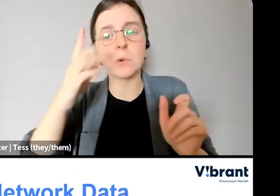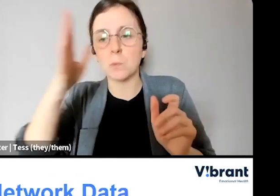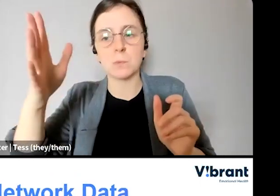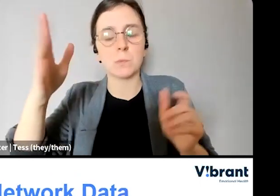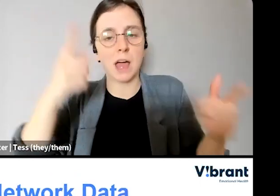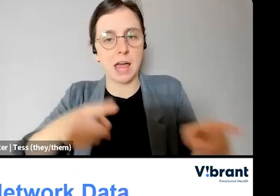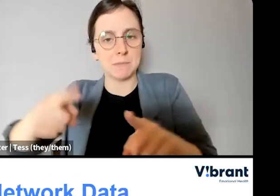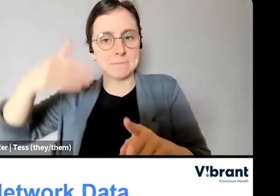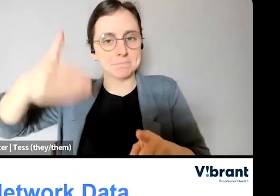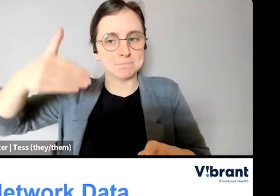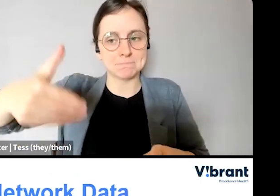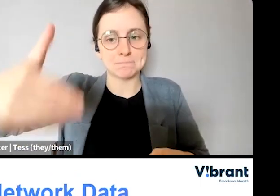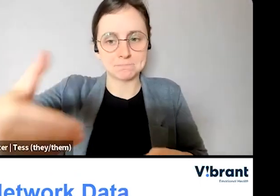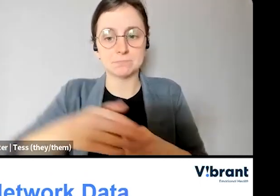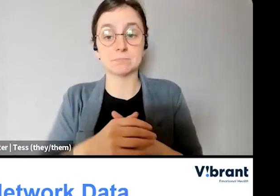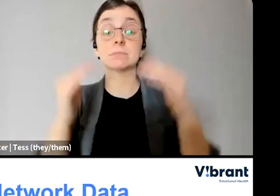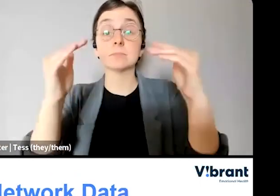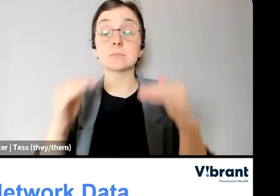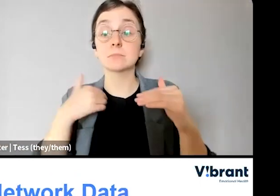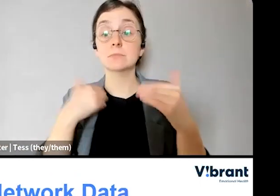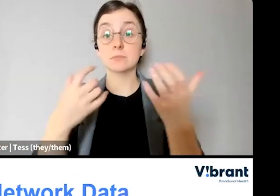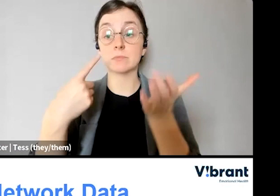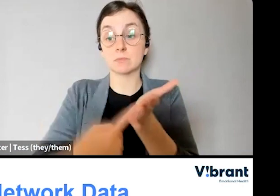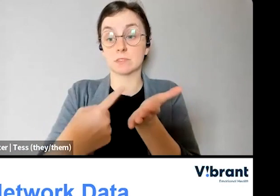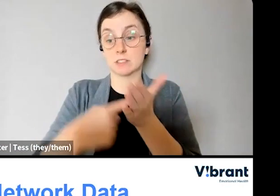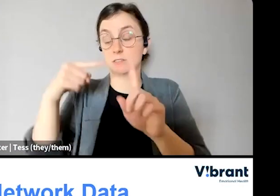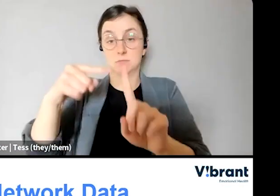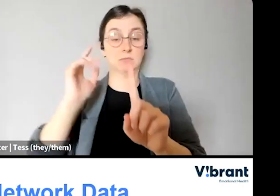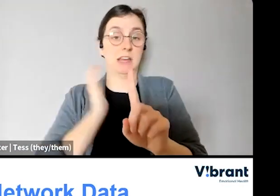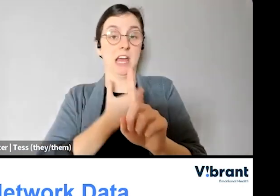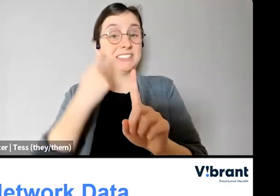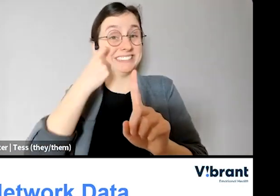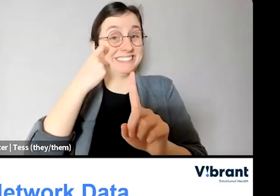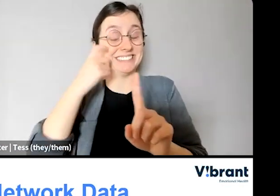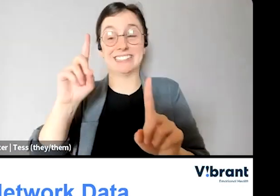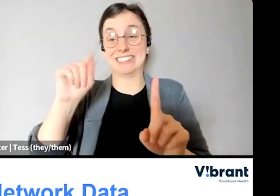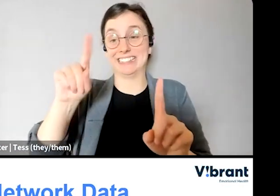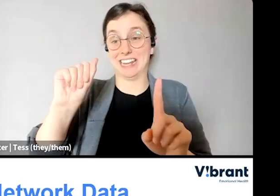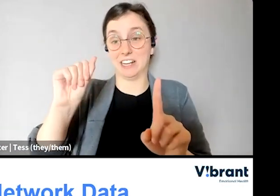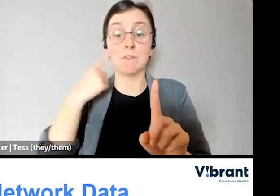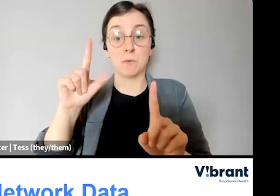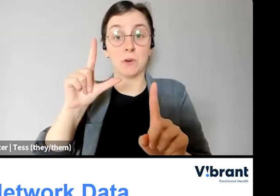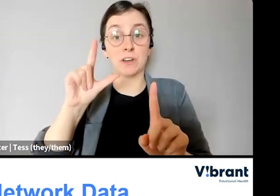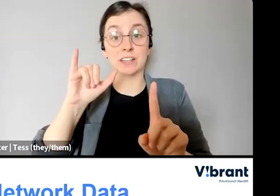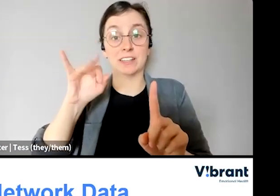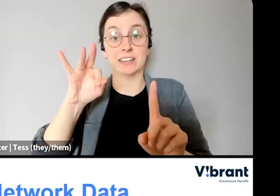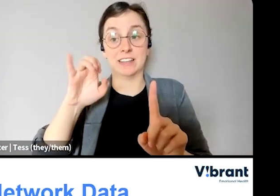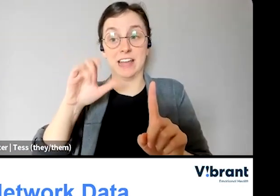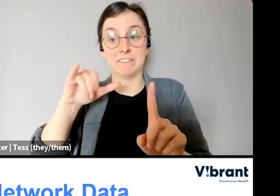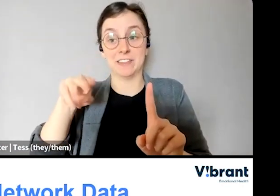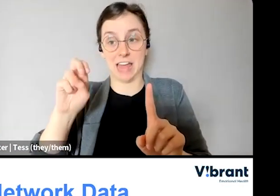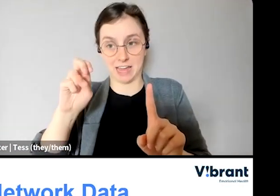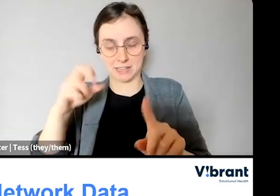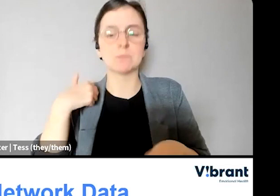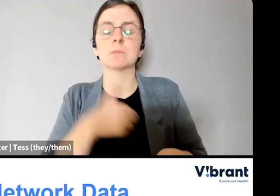I want to also talk about the most recent data that we have seen come out for the Lifeline. We're also preparing